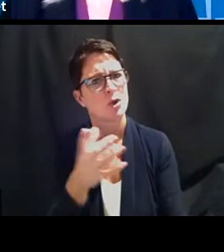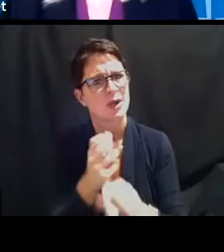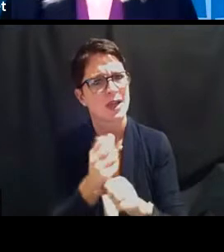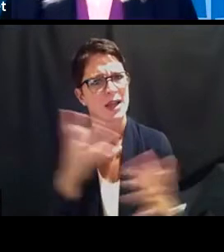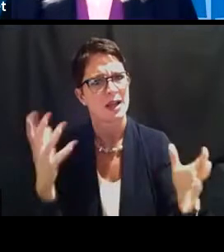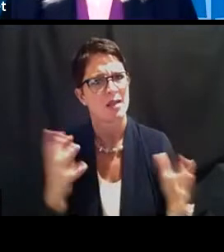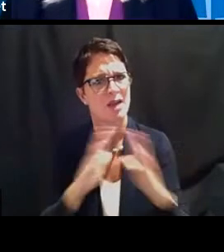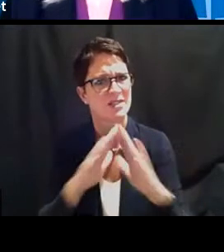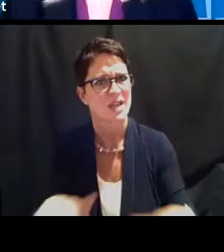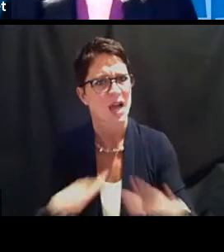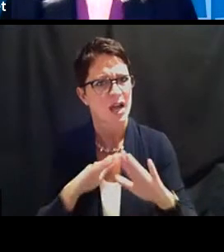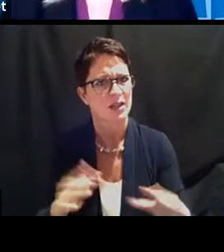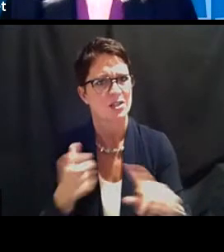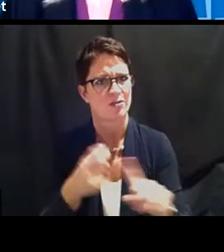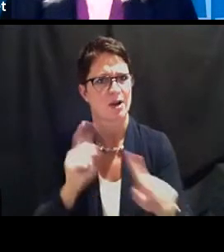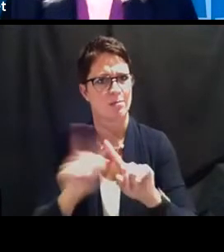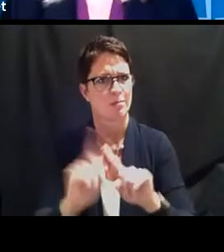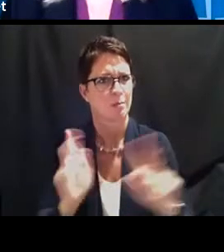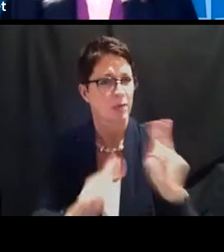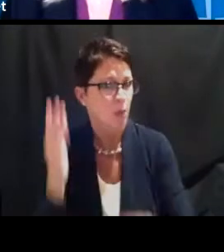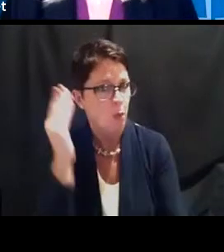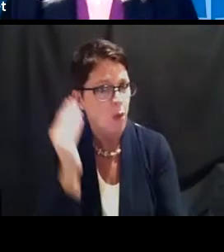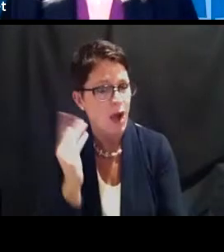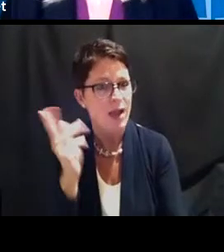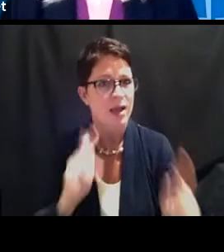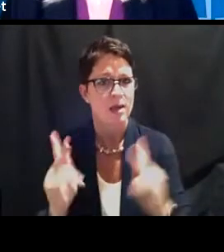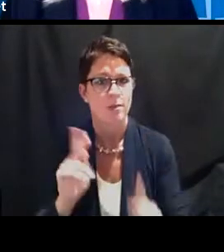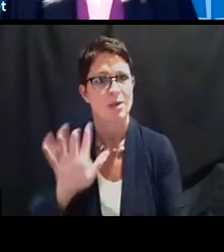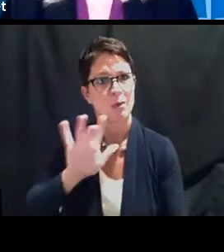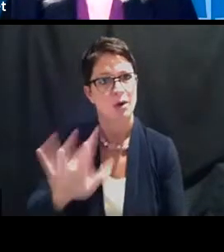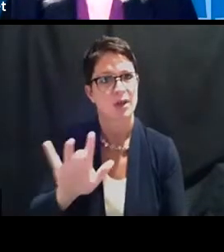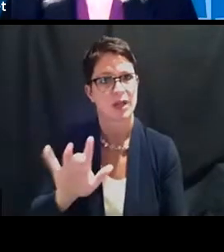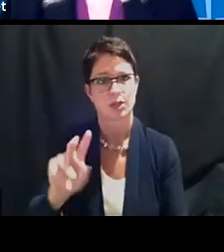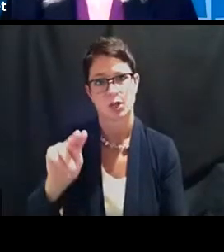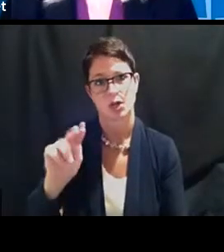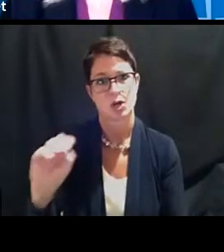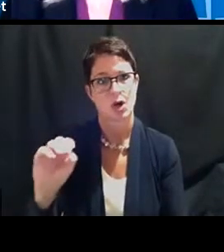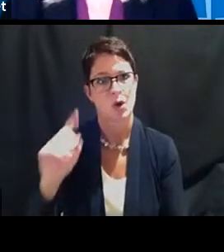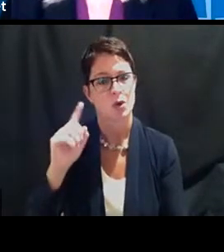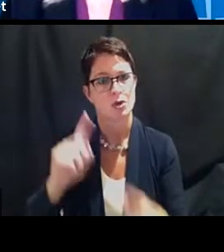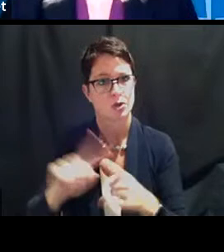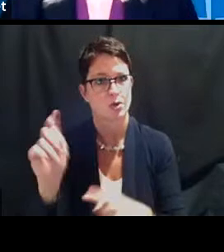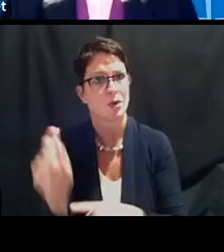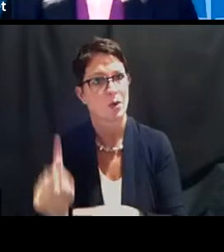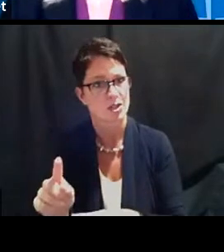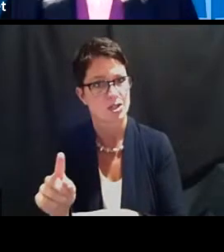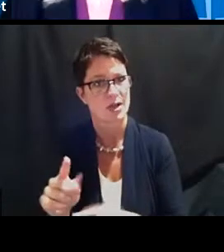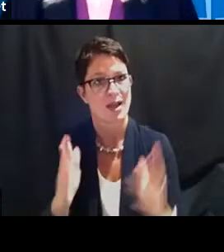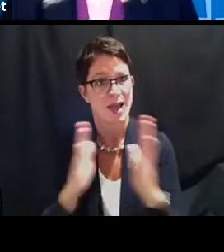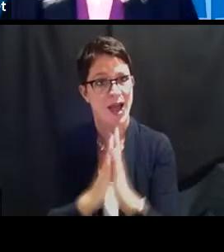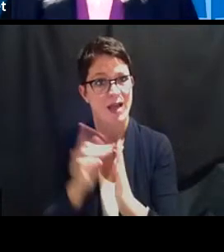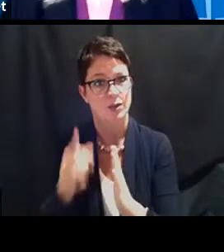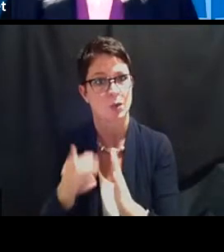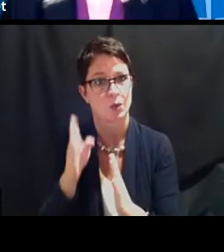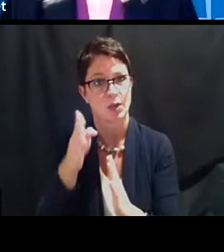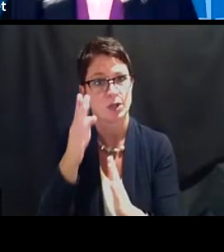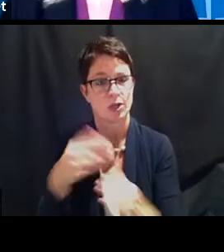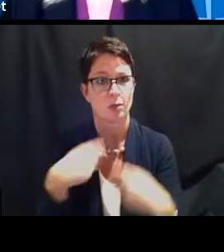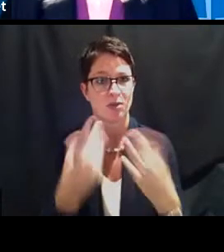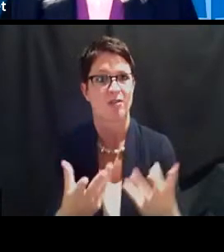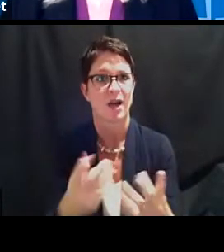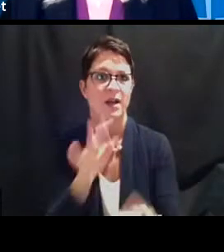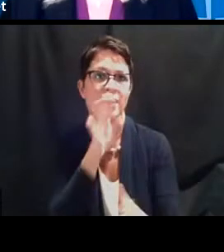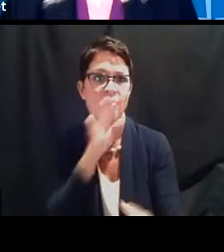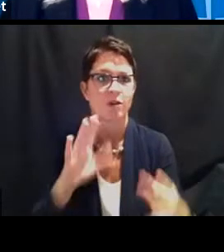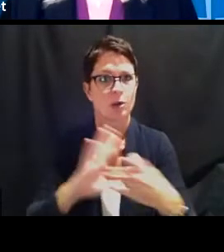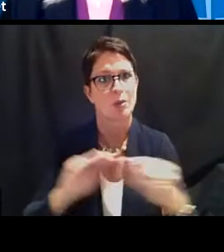of silence from certain people, because people may have clicked a no to the question that asked, will you be providing verbal comments